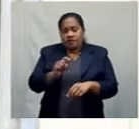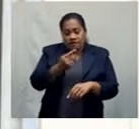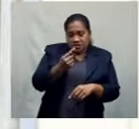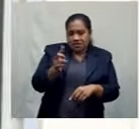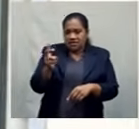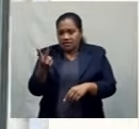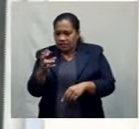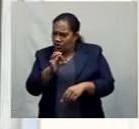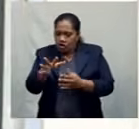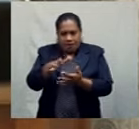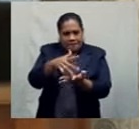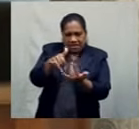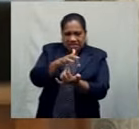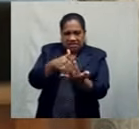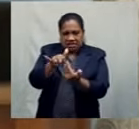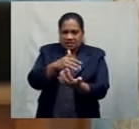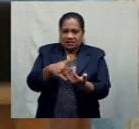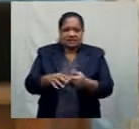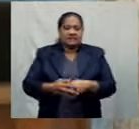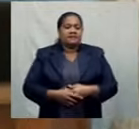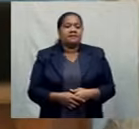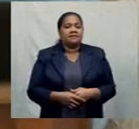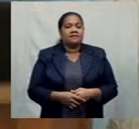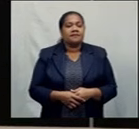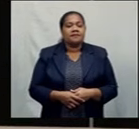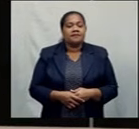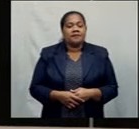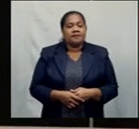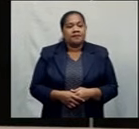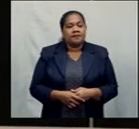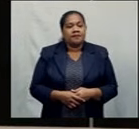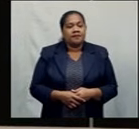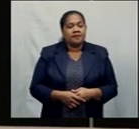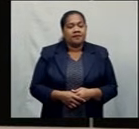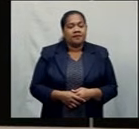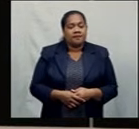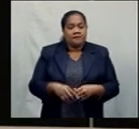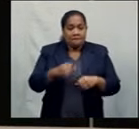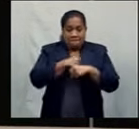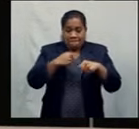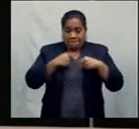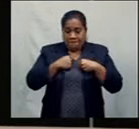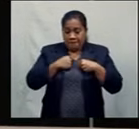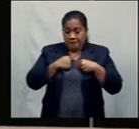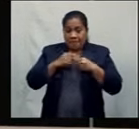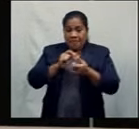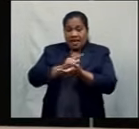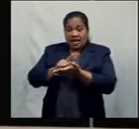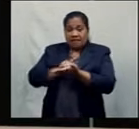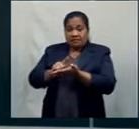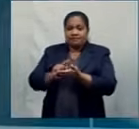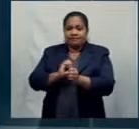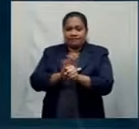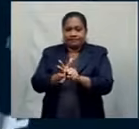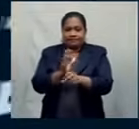without mixing them. Kritika Kumar, FBC News. And to our latest COVID-19 update.